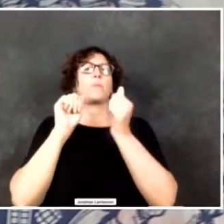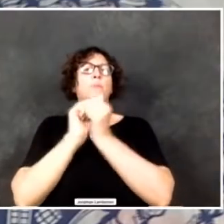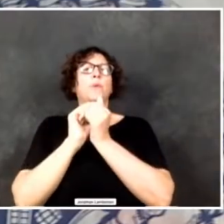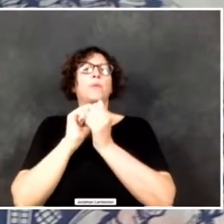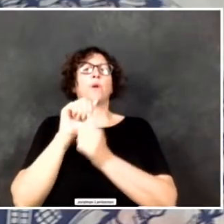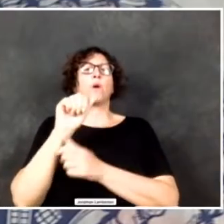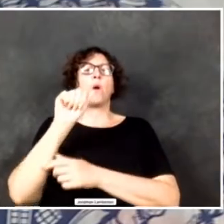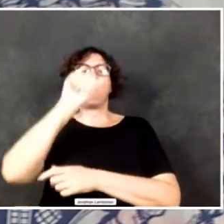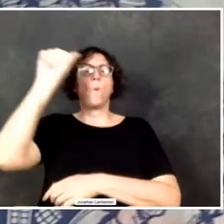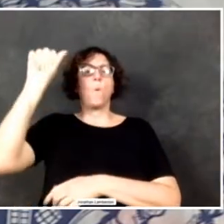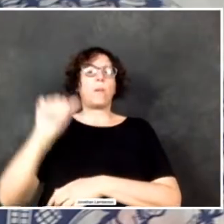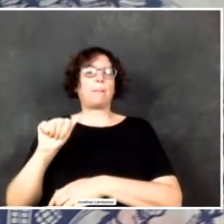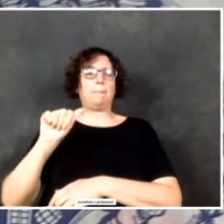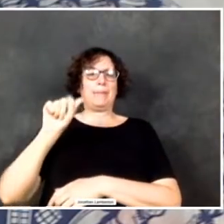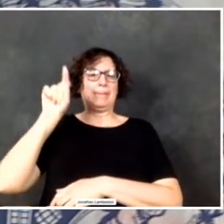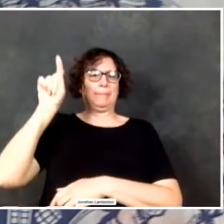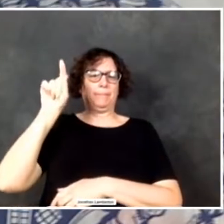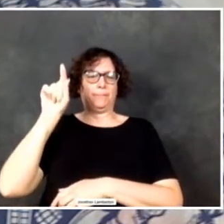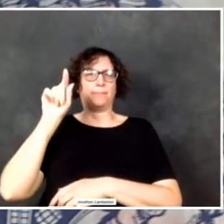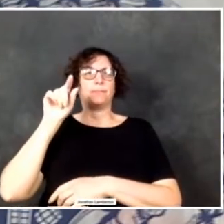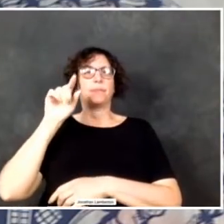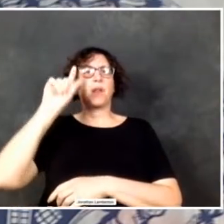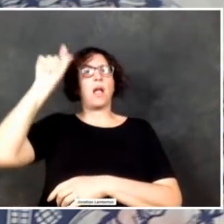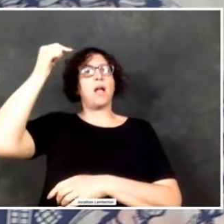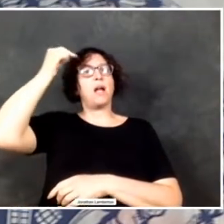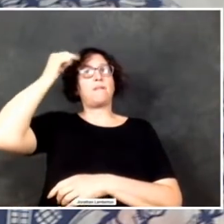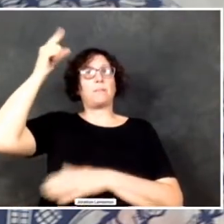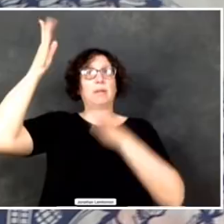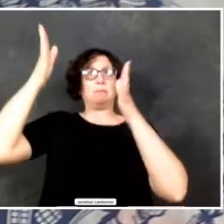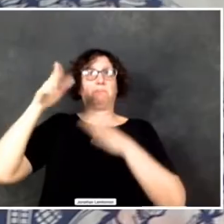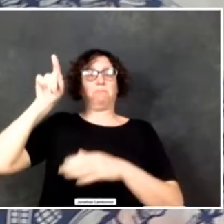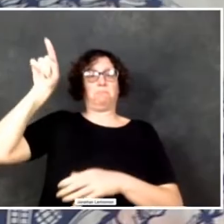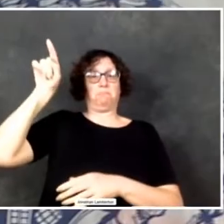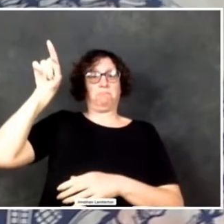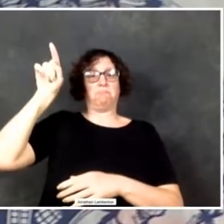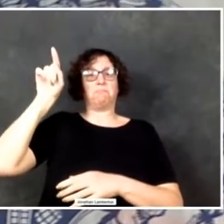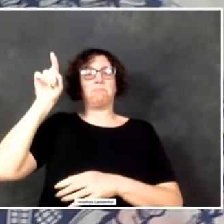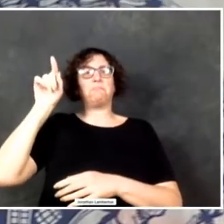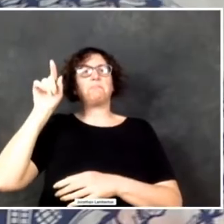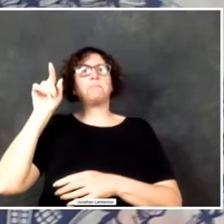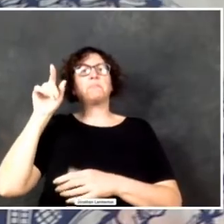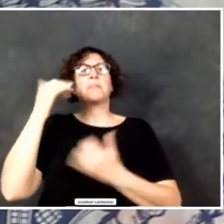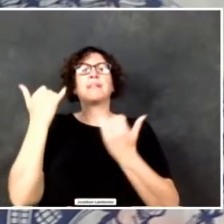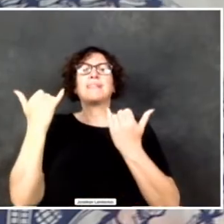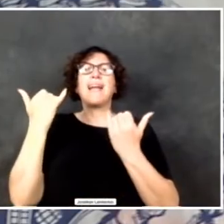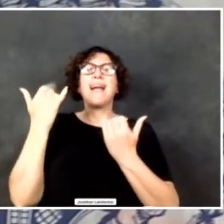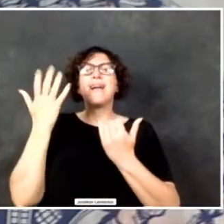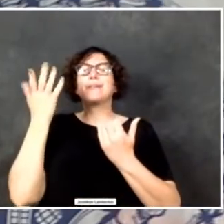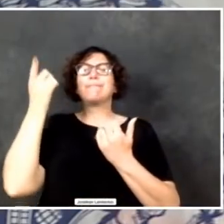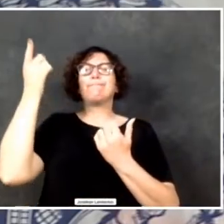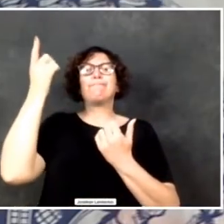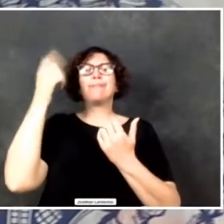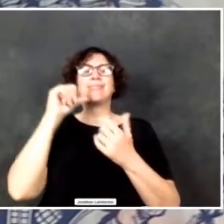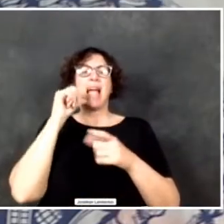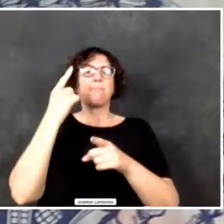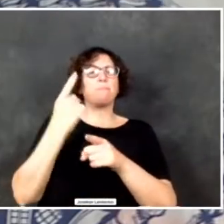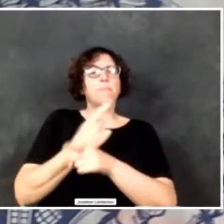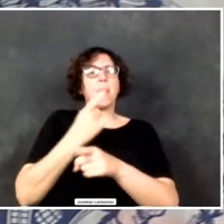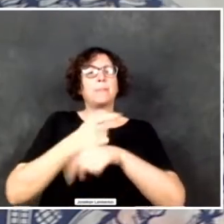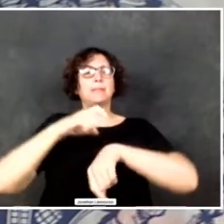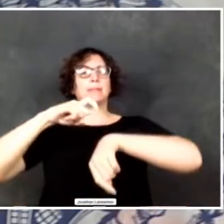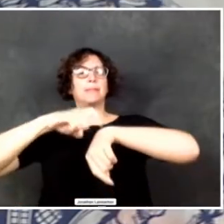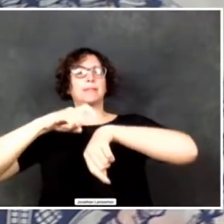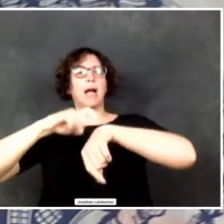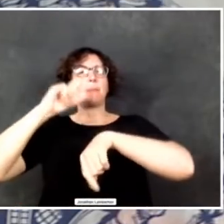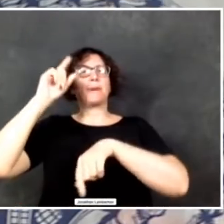has said now is not a time for politics as usual. I want to ask if you feel he's lived up to that, and also just what you would say